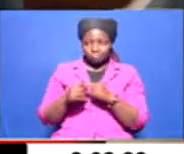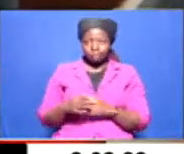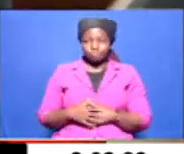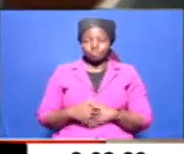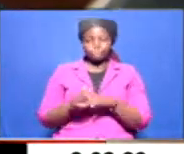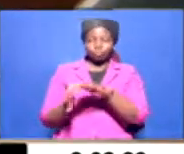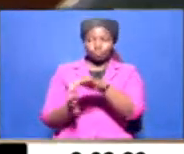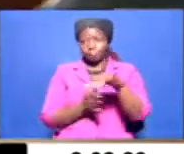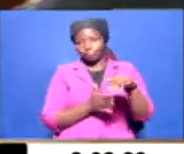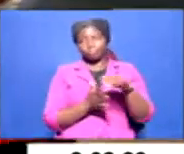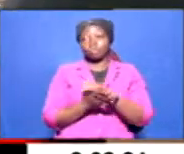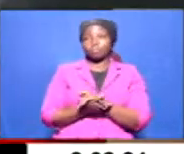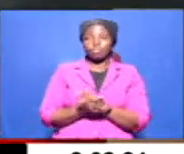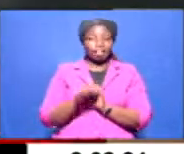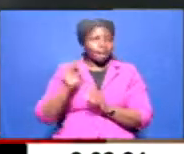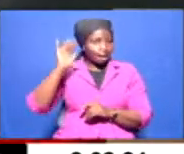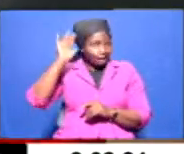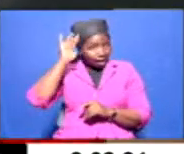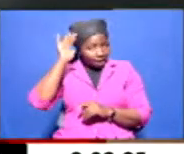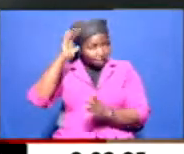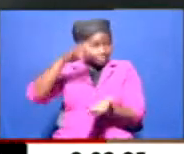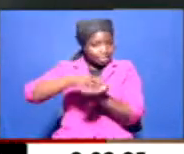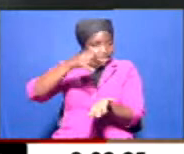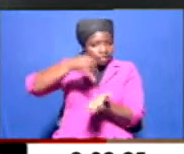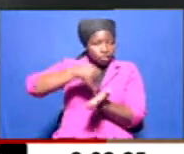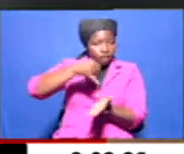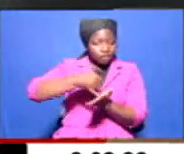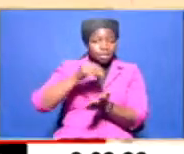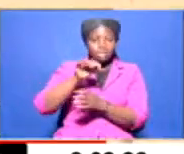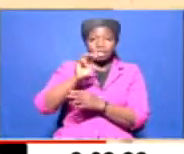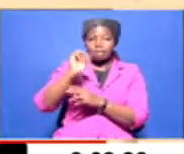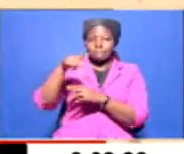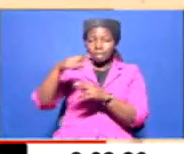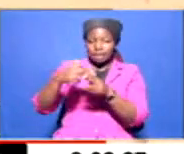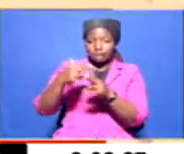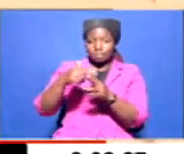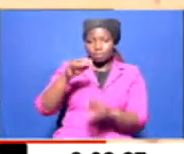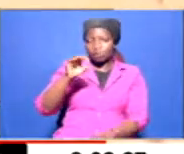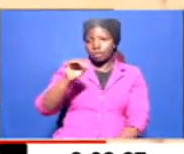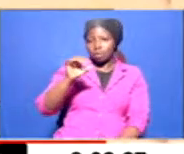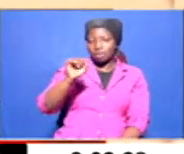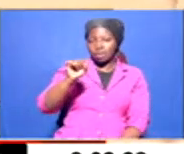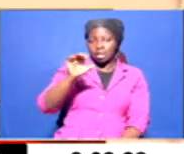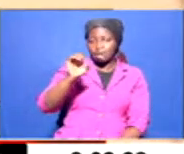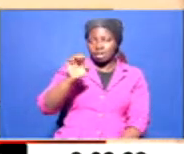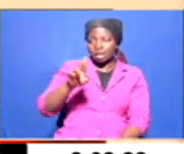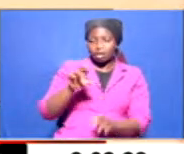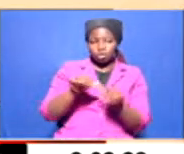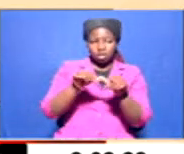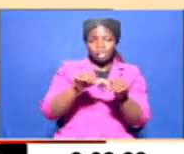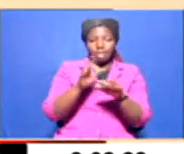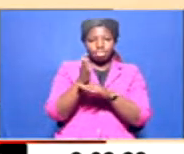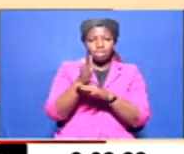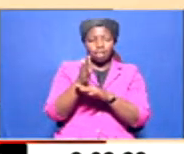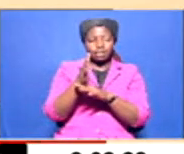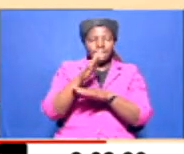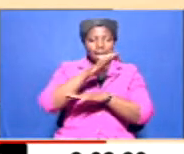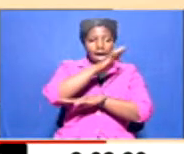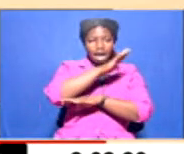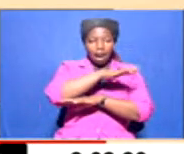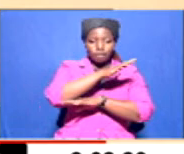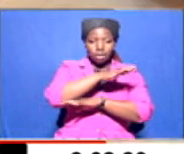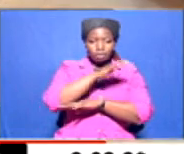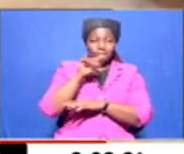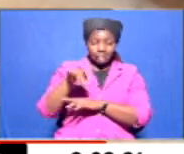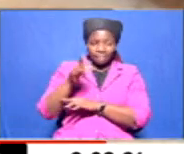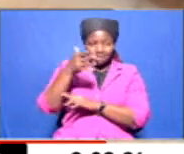Finally, the hearing of a case involving Kapsaret MP Oscar Sudi continued on Thursday afternoon in his absence. Sudi was